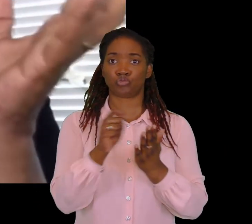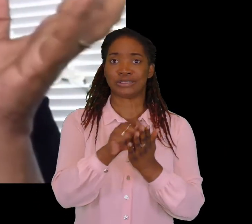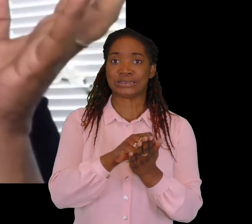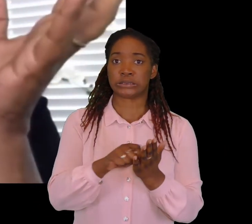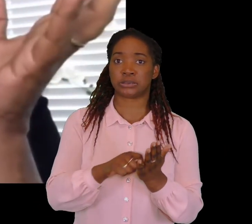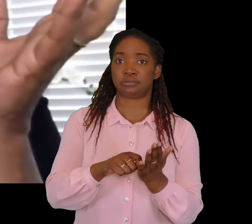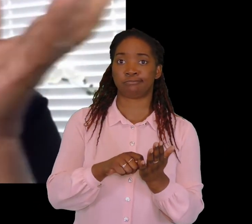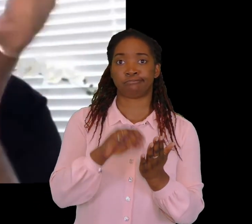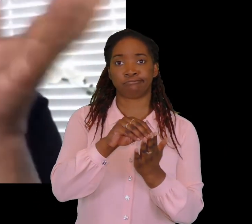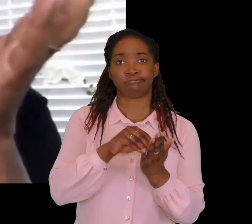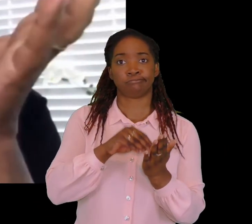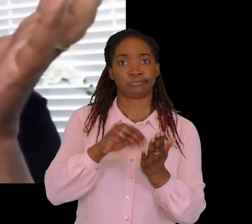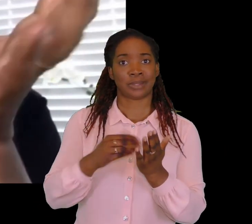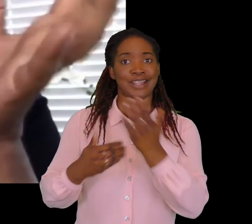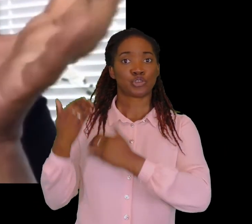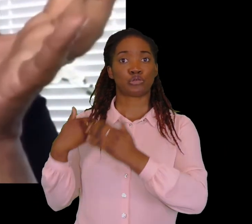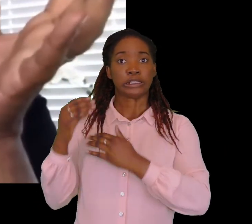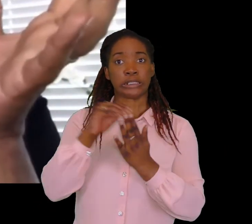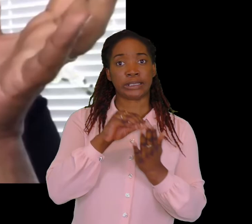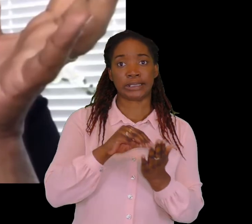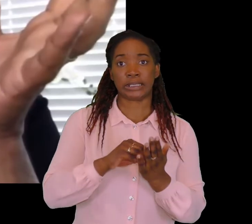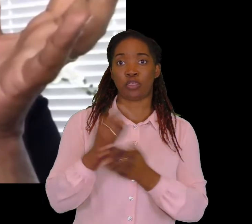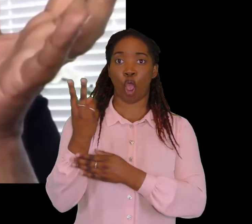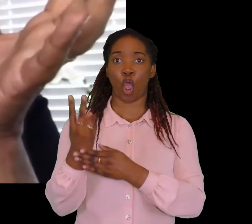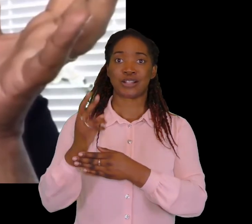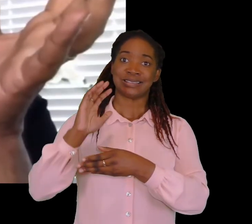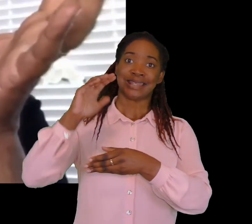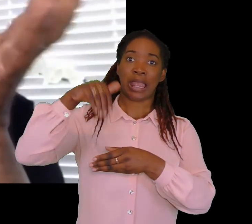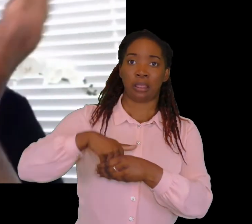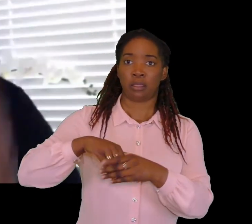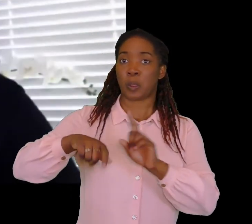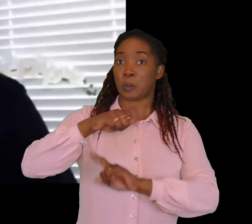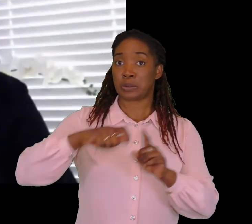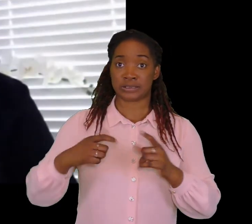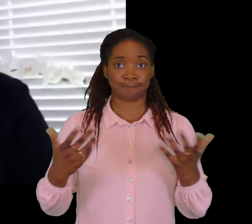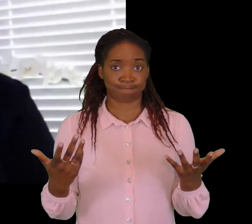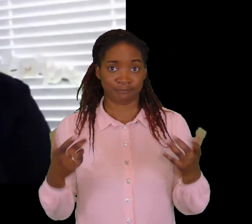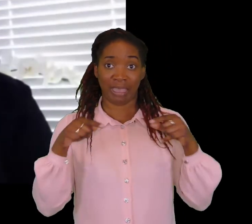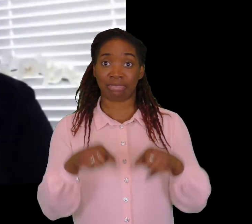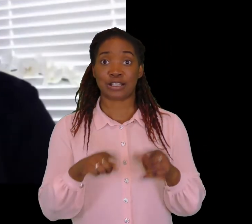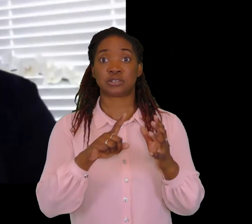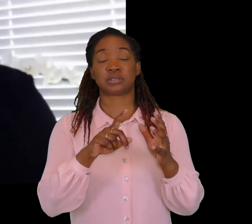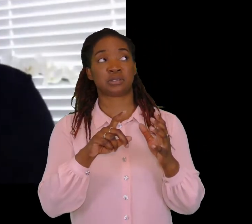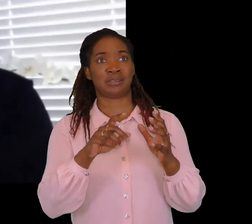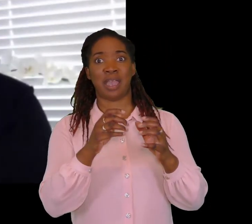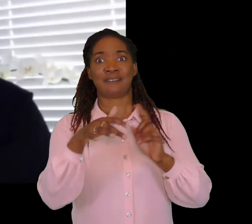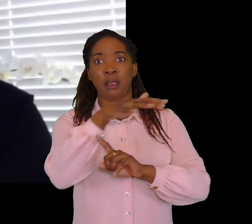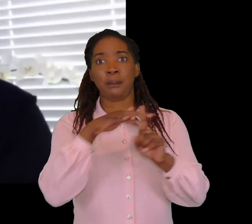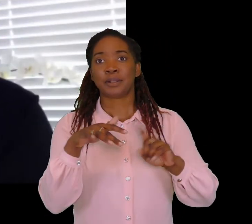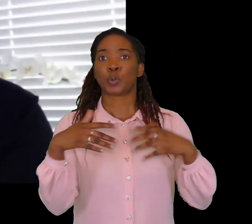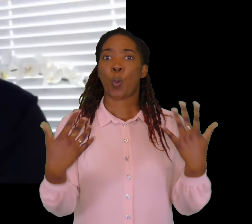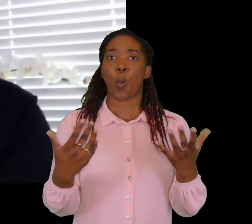written histories of these artists' embeddedness? Yeah, in these urban environments, in these